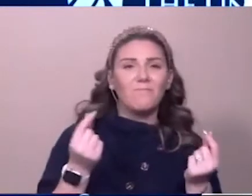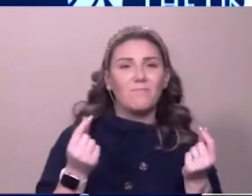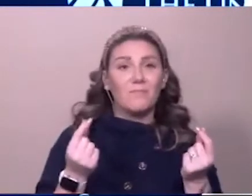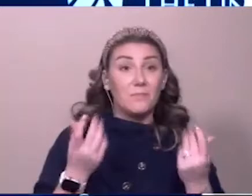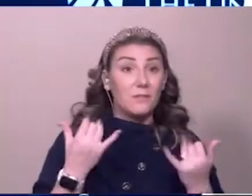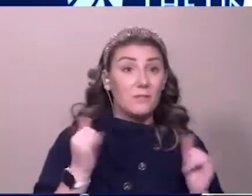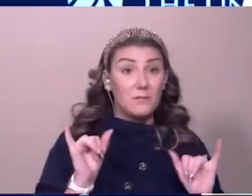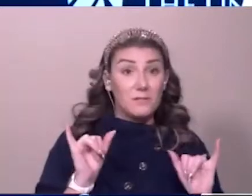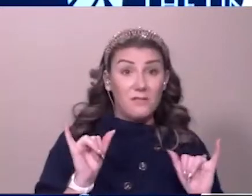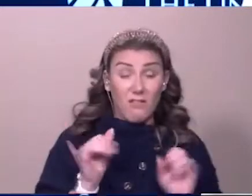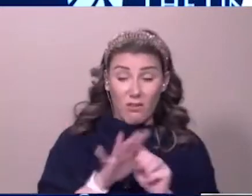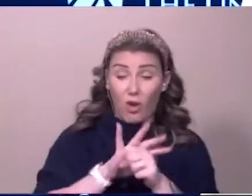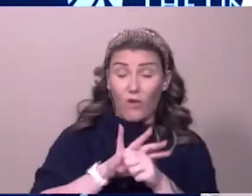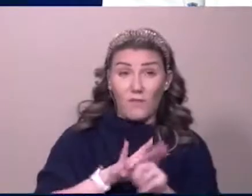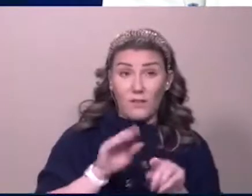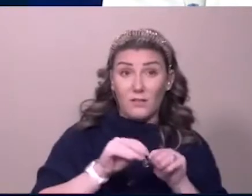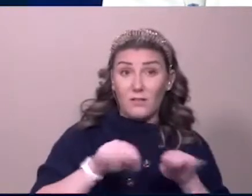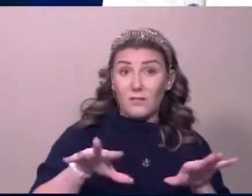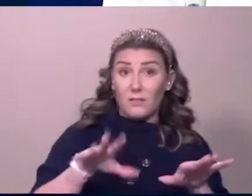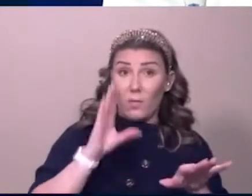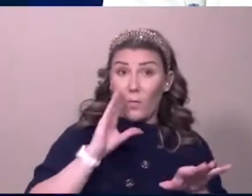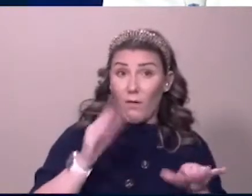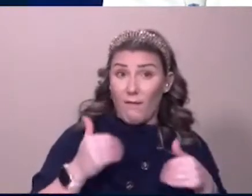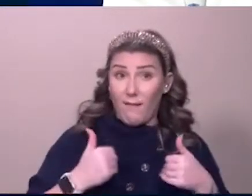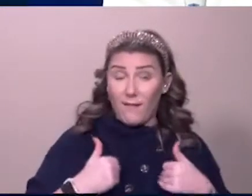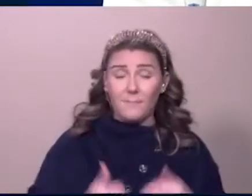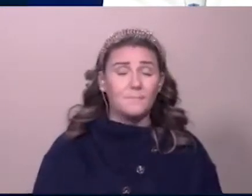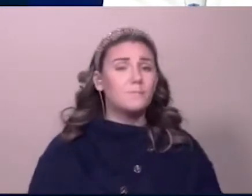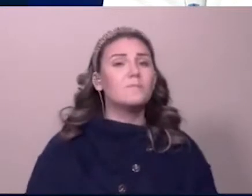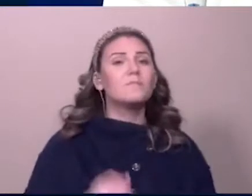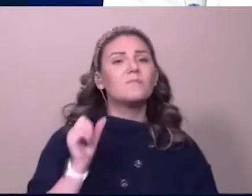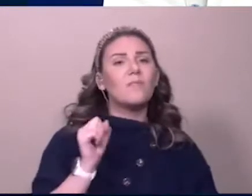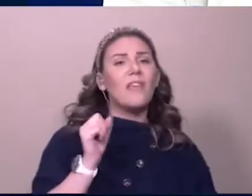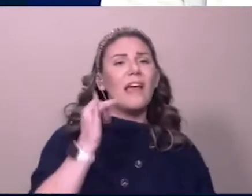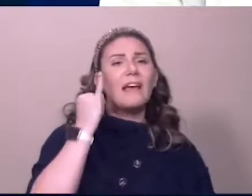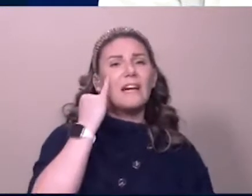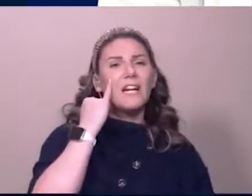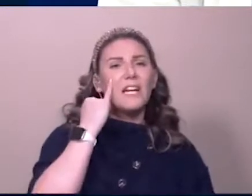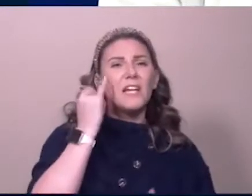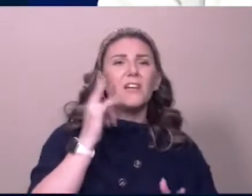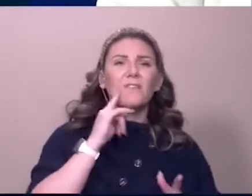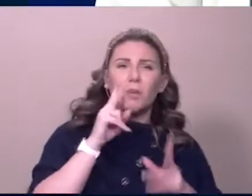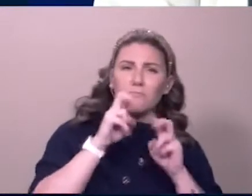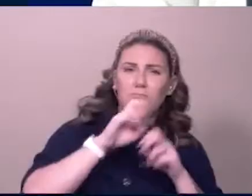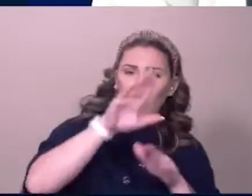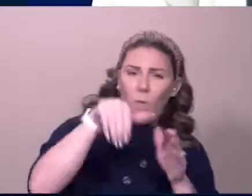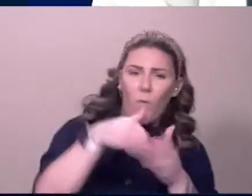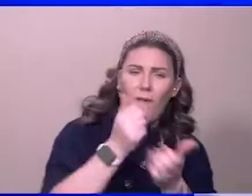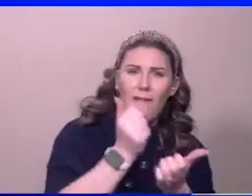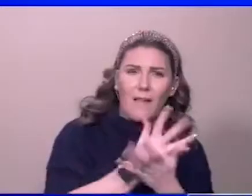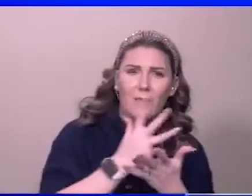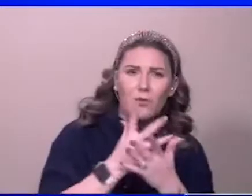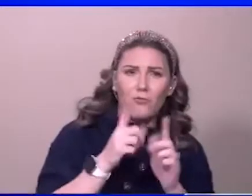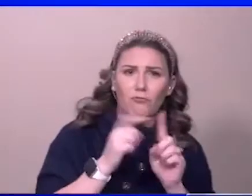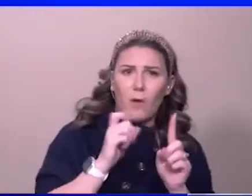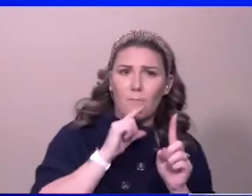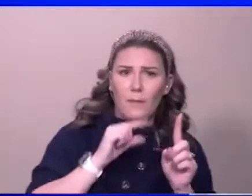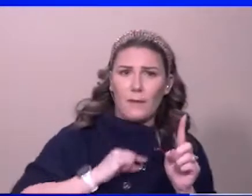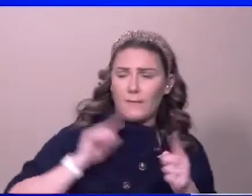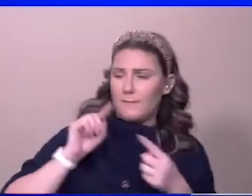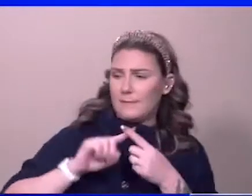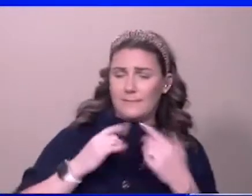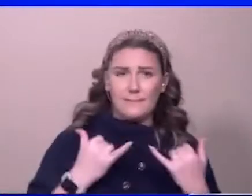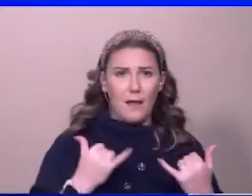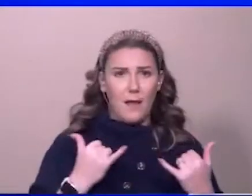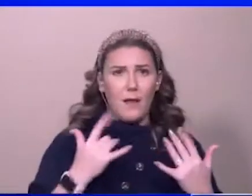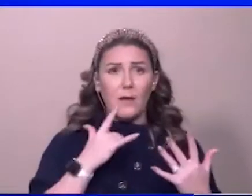going to be some COVID transmission out there. Yeah, I think if you look at the whole picture from Thanksgiving until now, I think